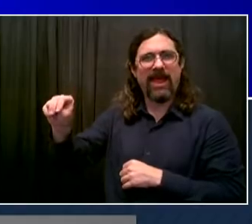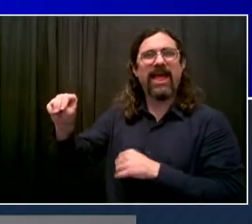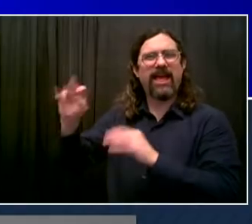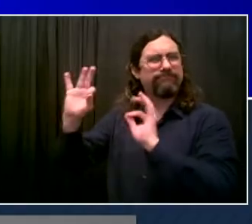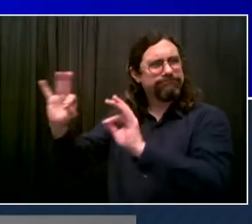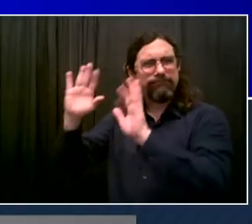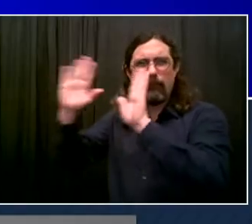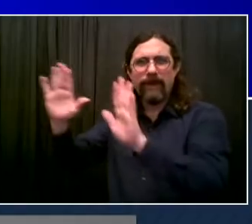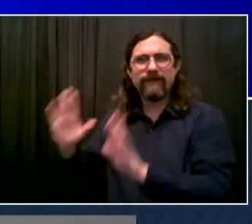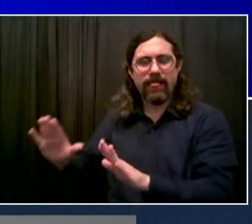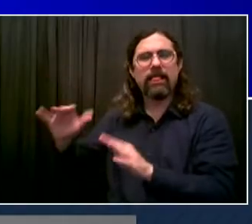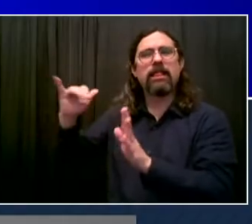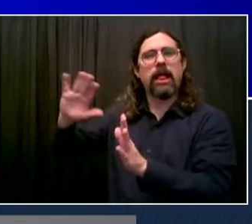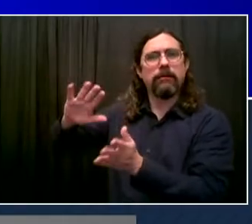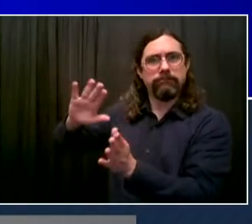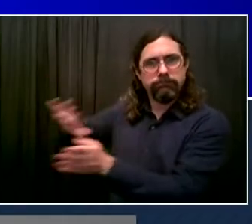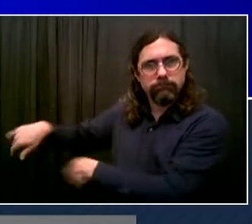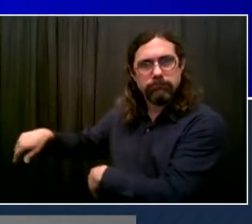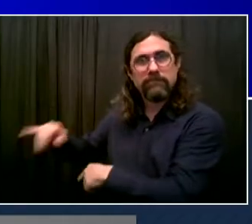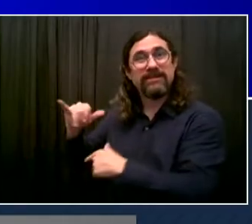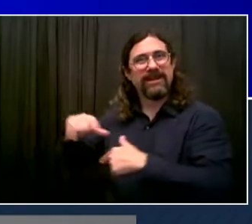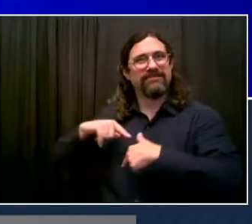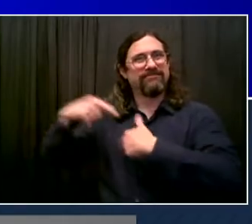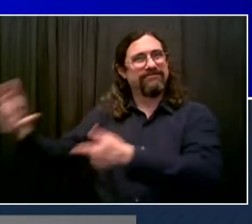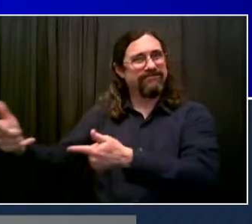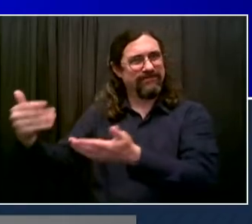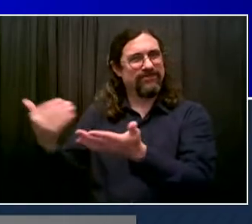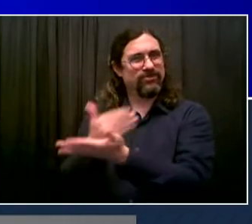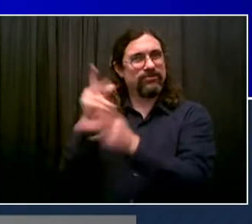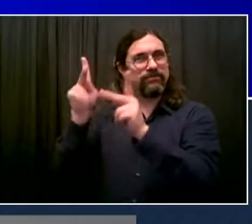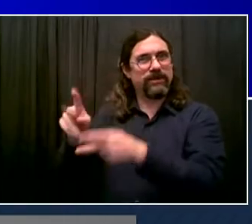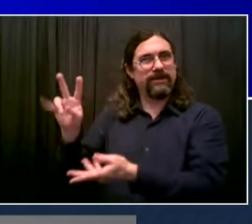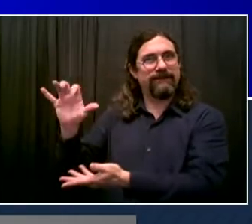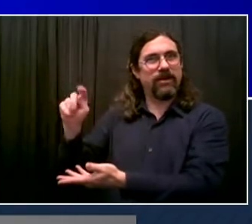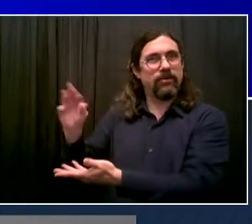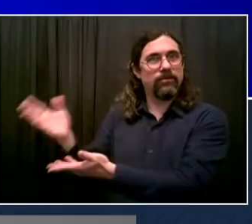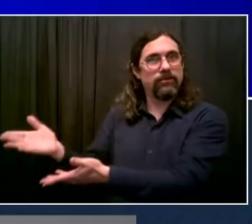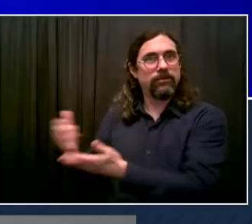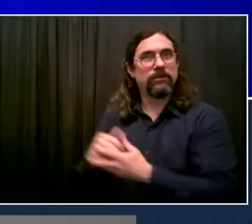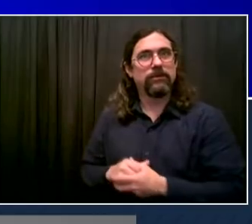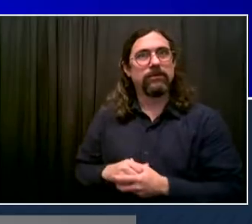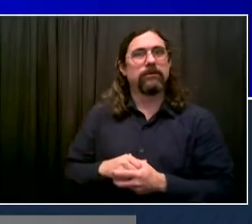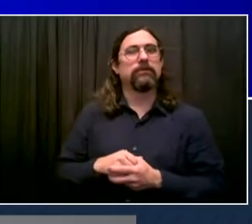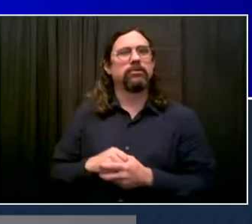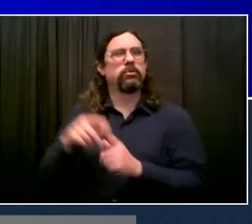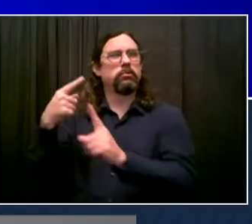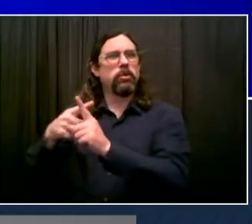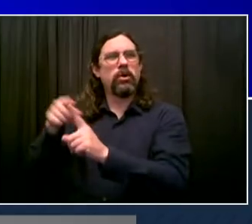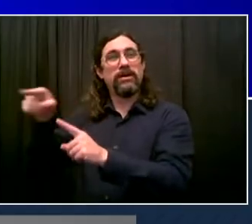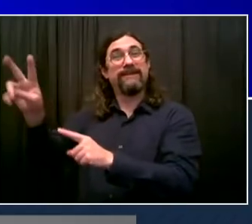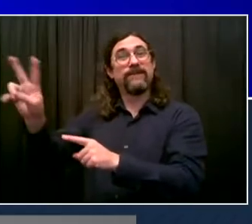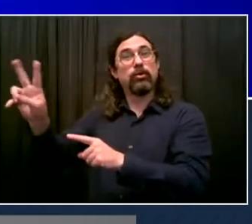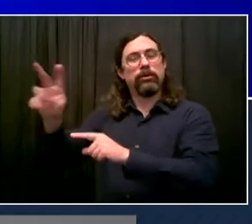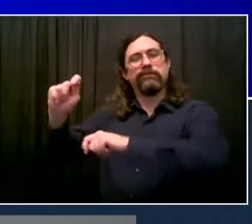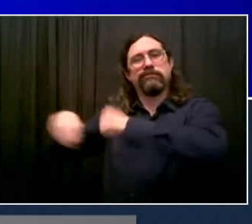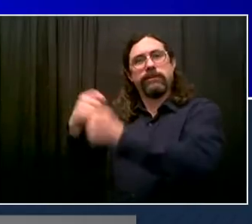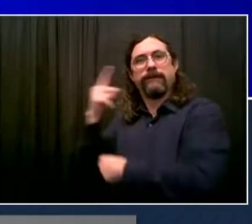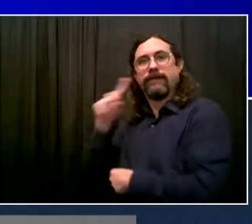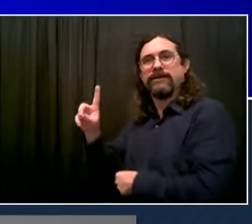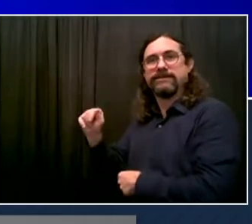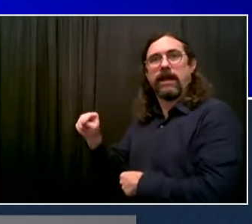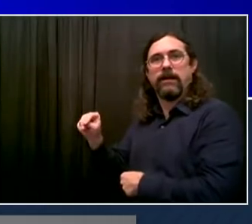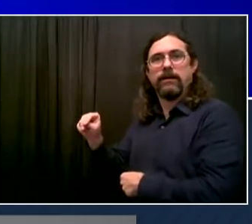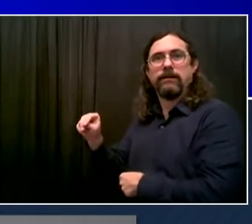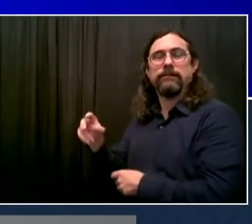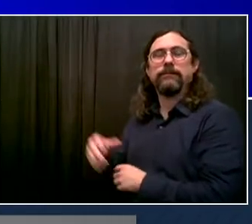really were there for the city of New York when we needed them, and they deserve our appreciation and praise. So thank you so much, Dan, and